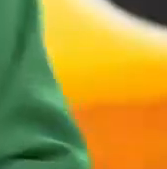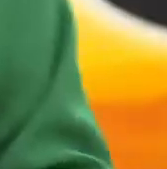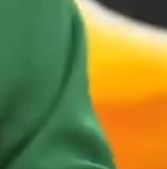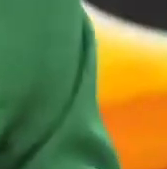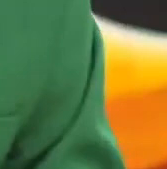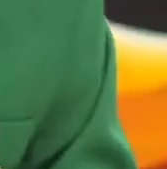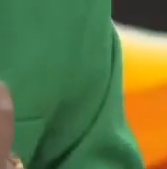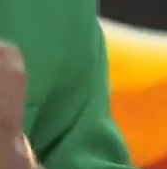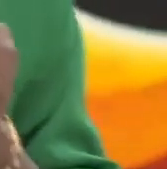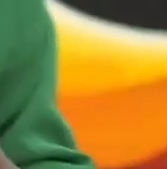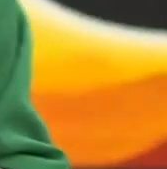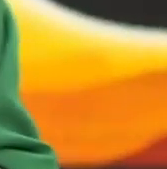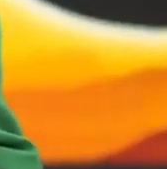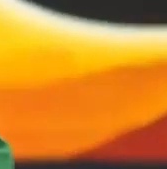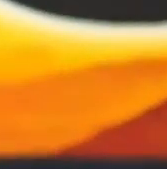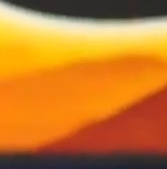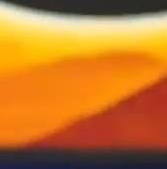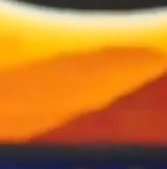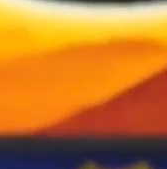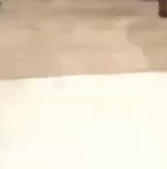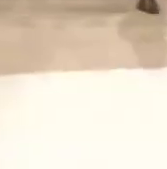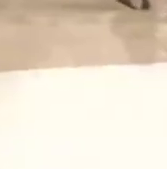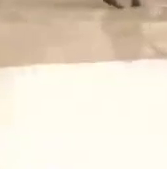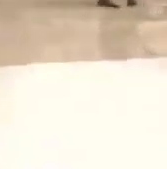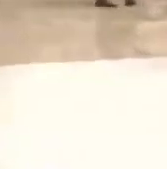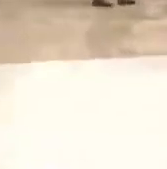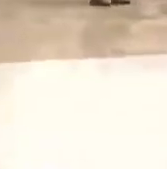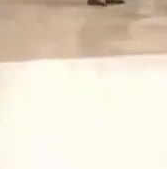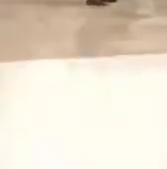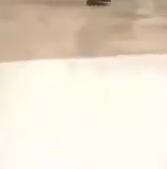you, shout hallelujah.